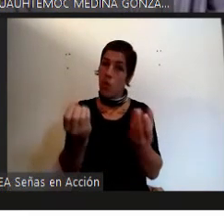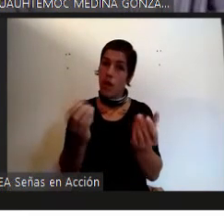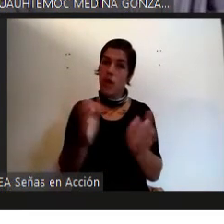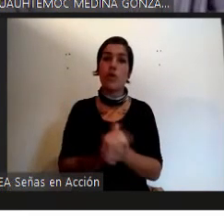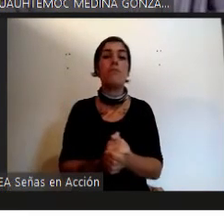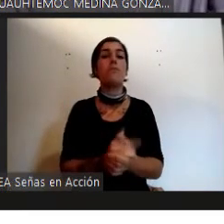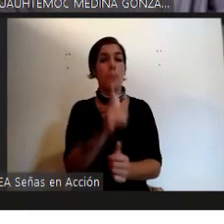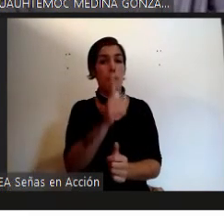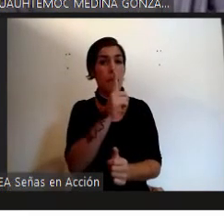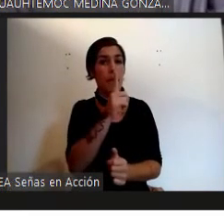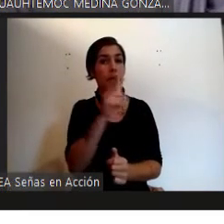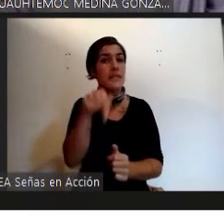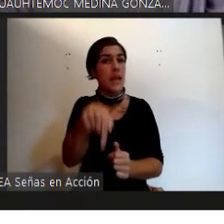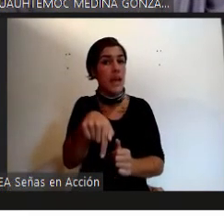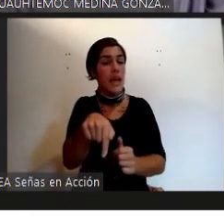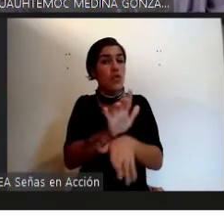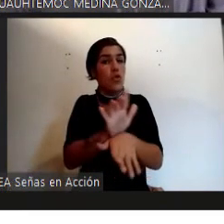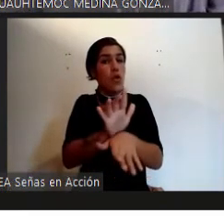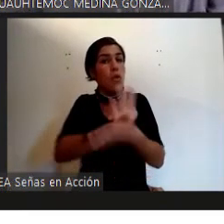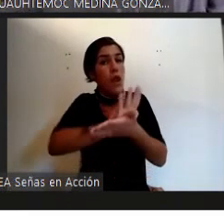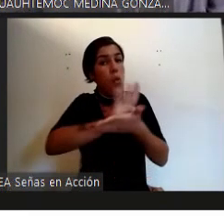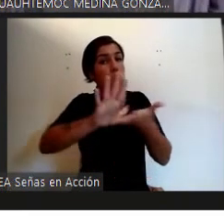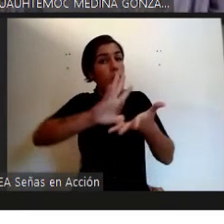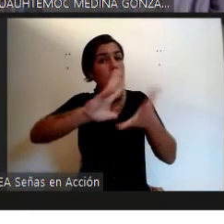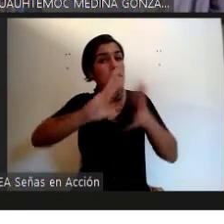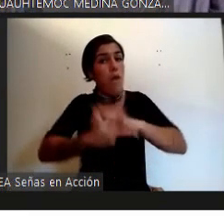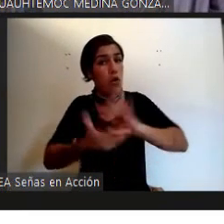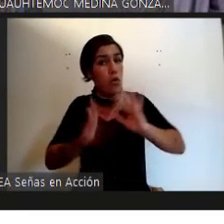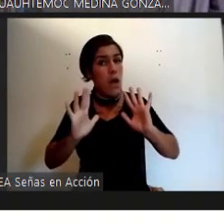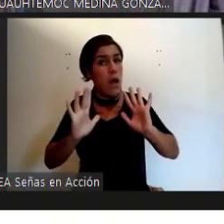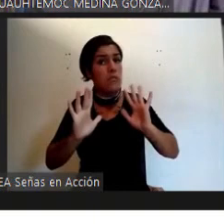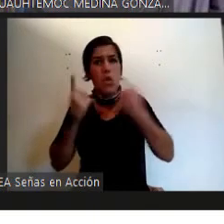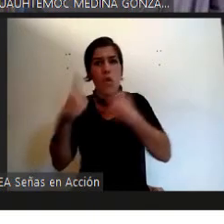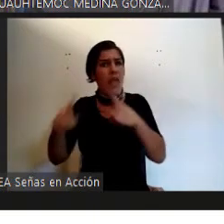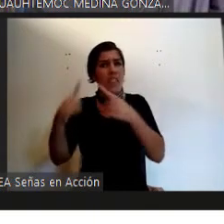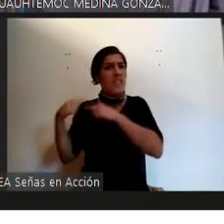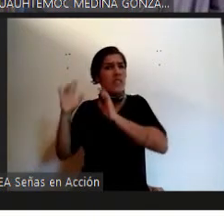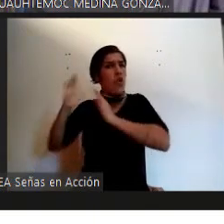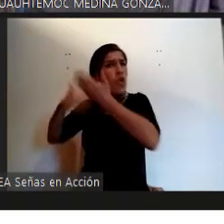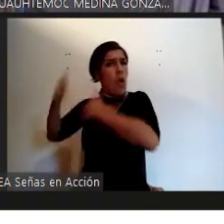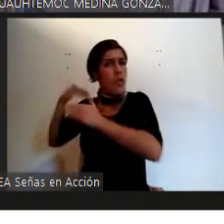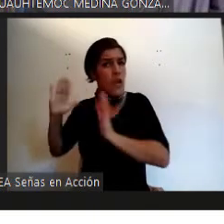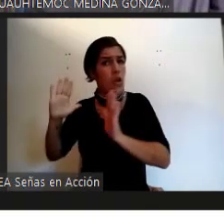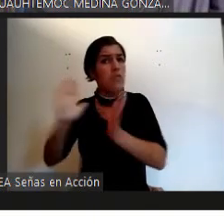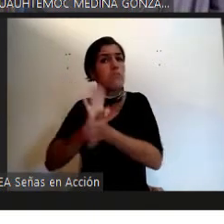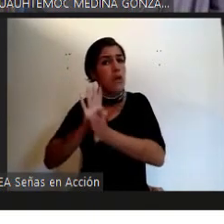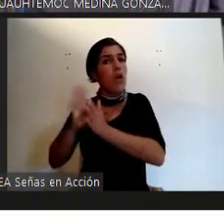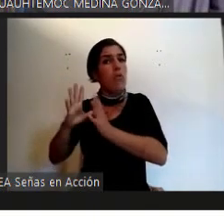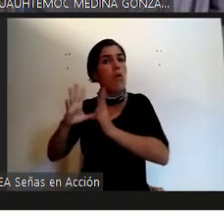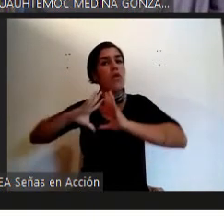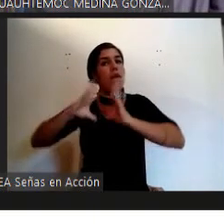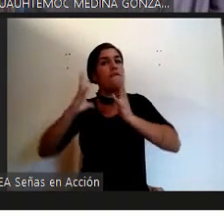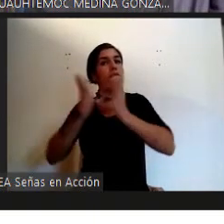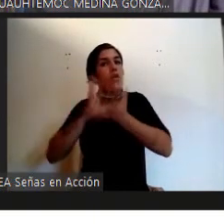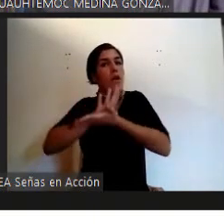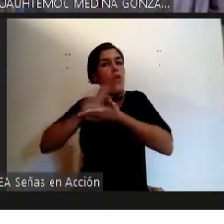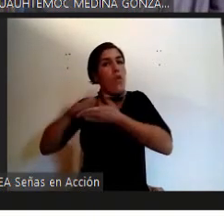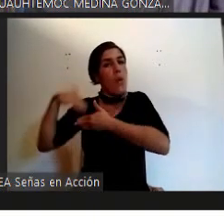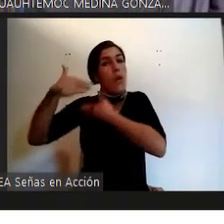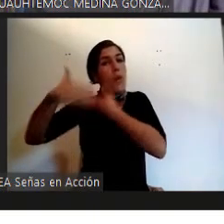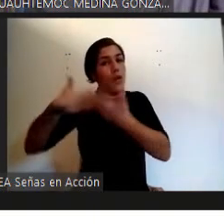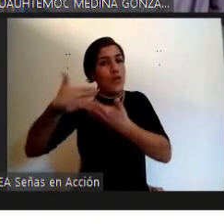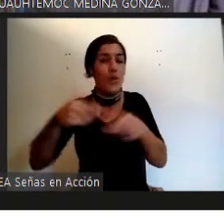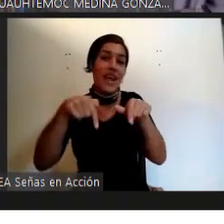dimension, but it's one of the paths that are present in this dialogue. And I am happy that we cannot conclude. We are